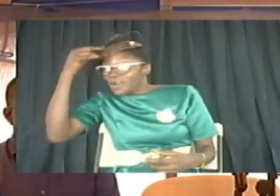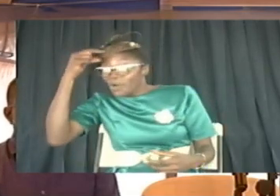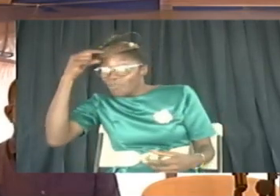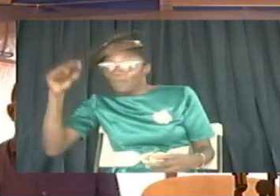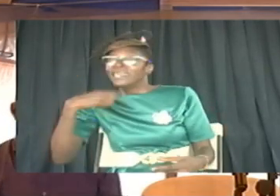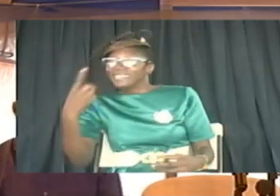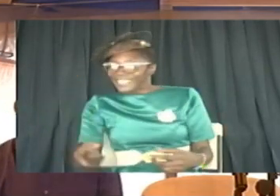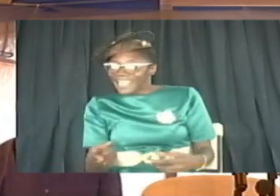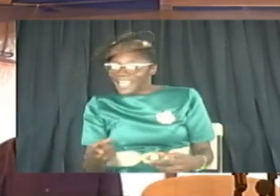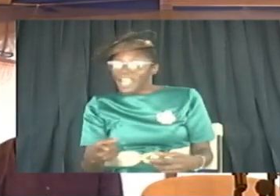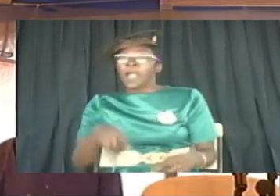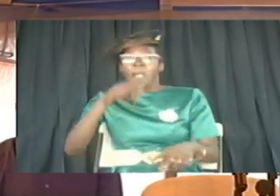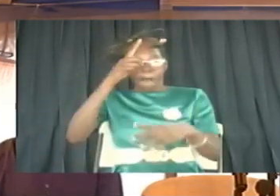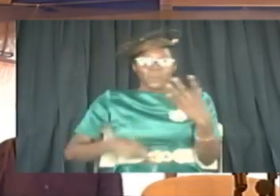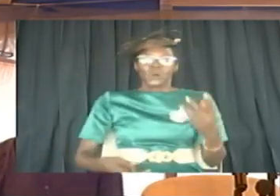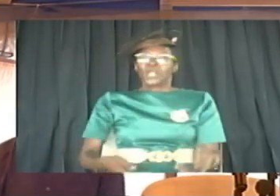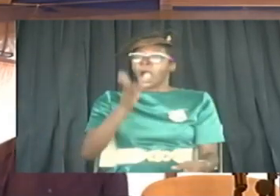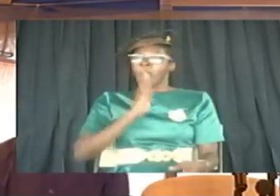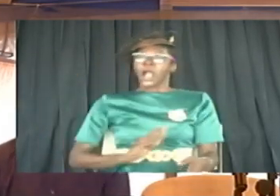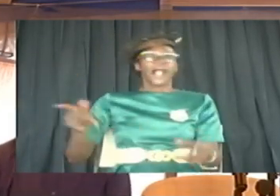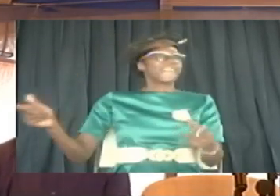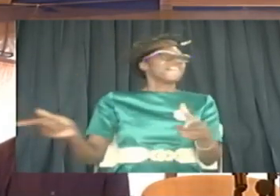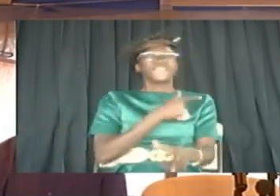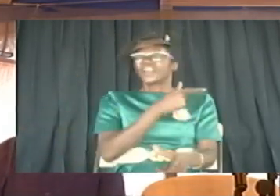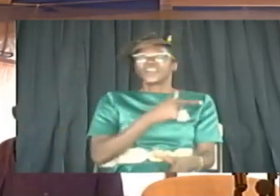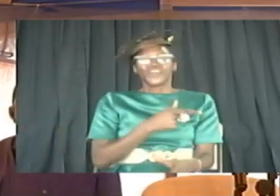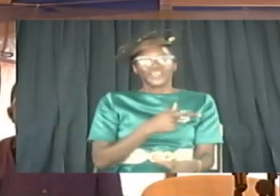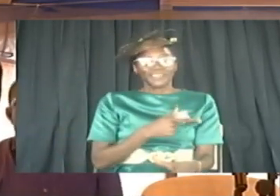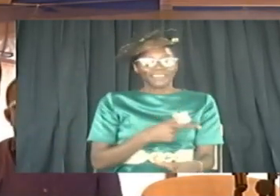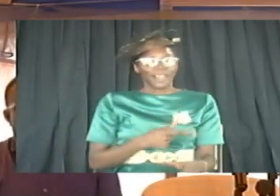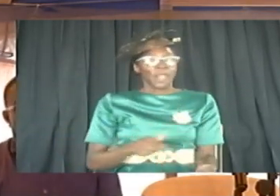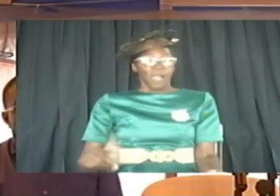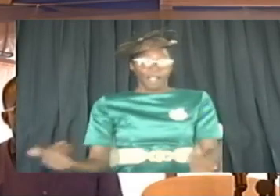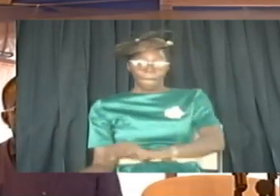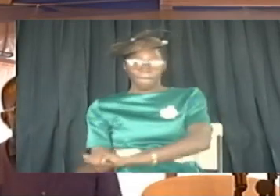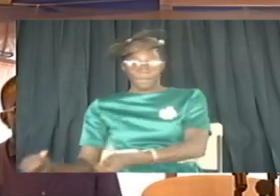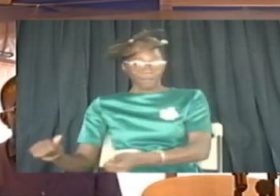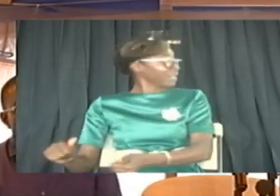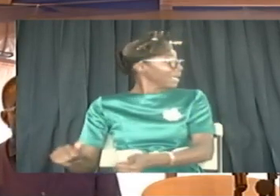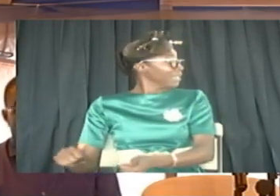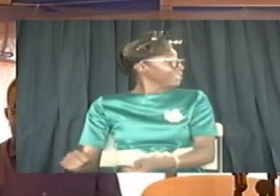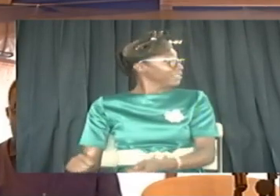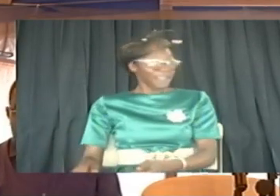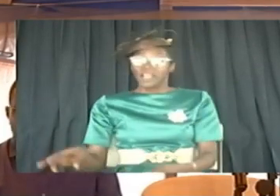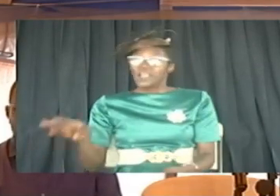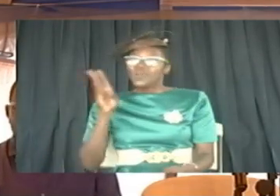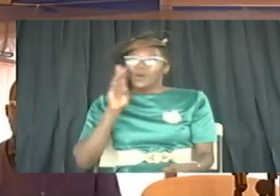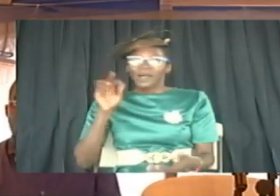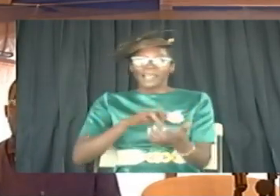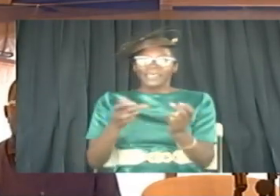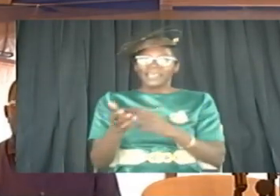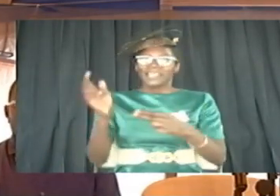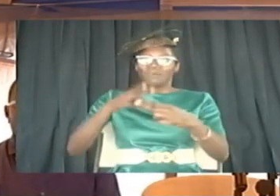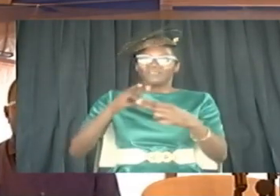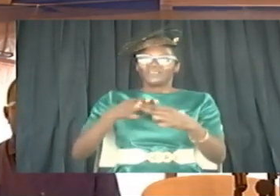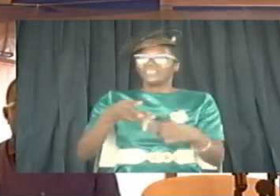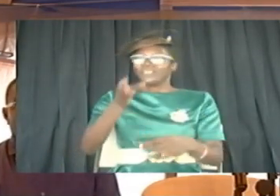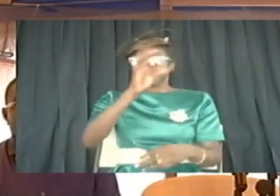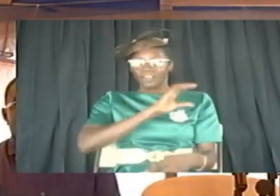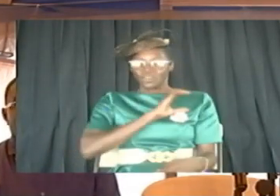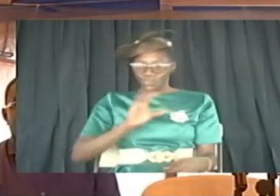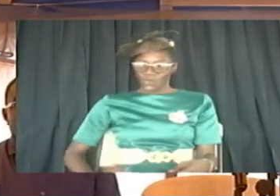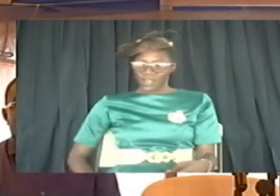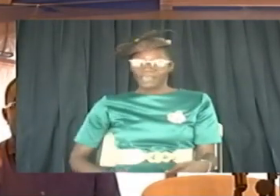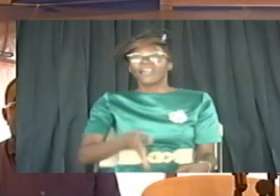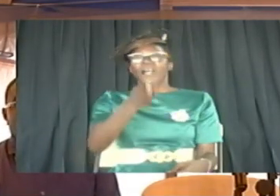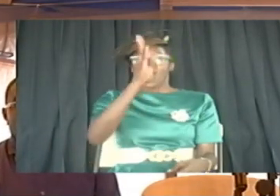here just now, went down in water in the name of Jesus Christ. I am telling you that God is still at